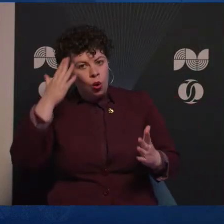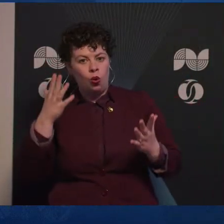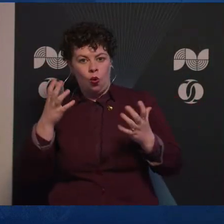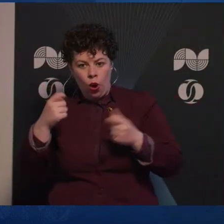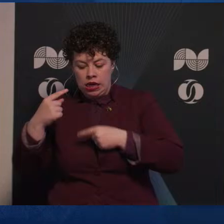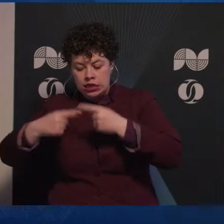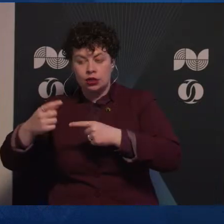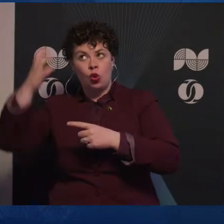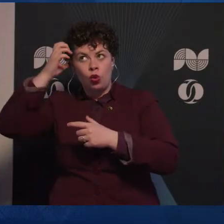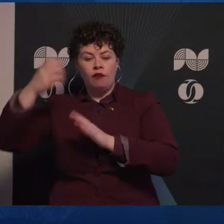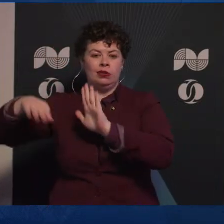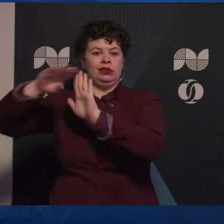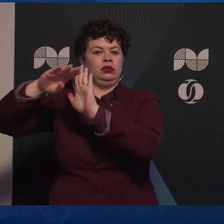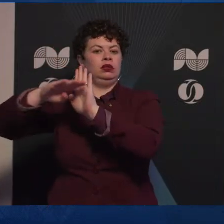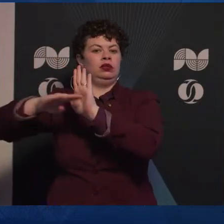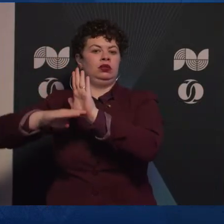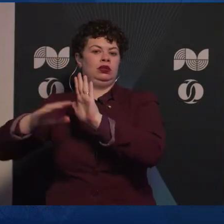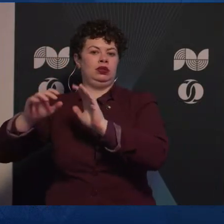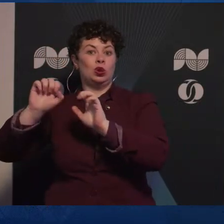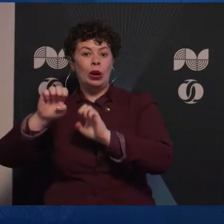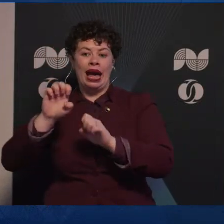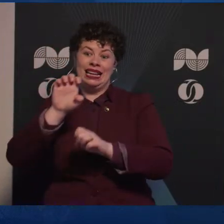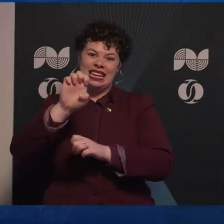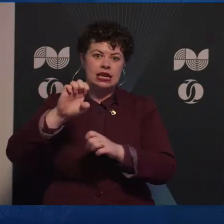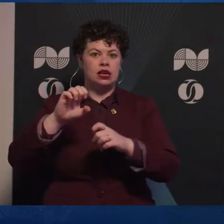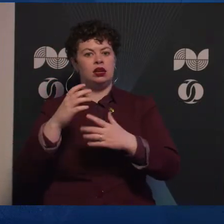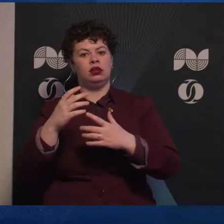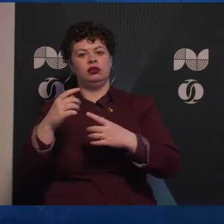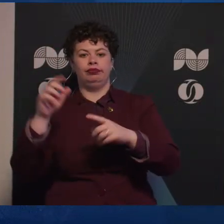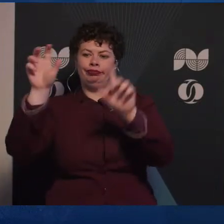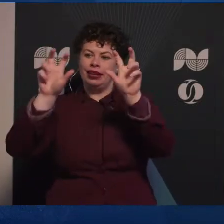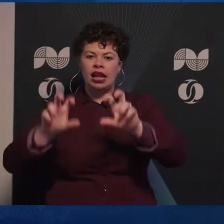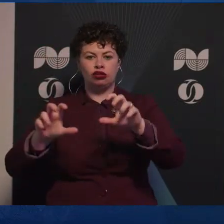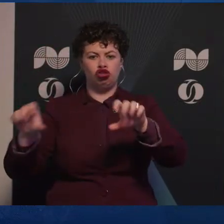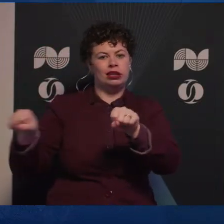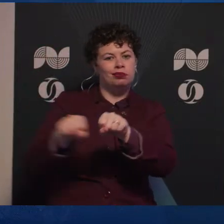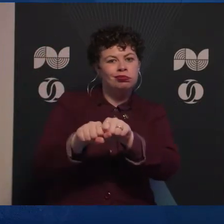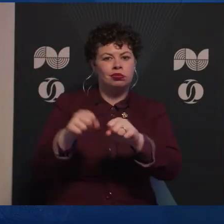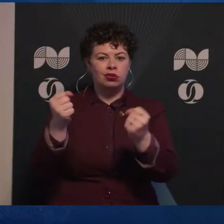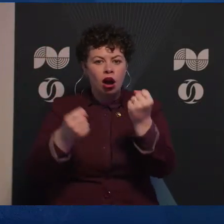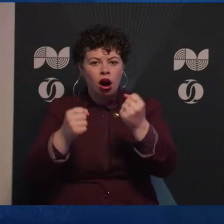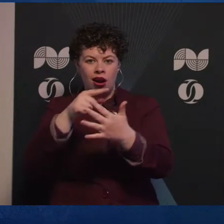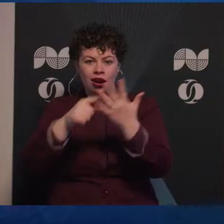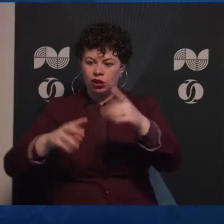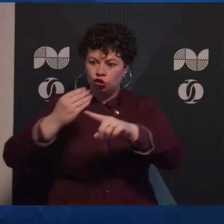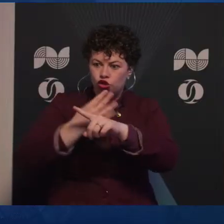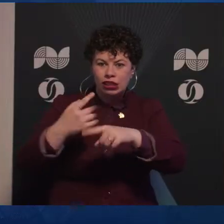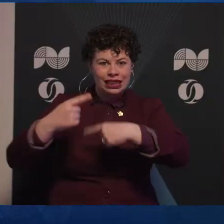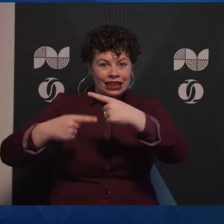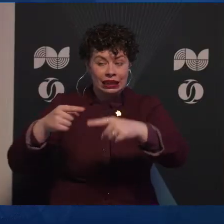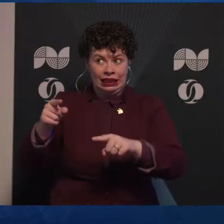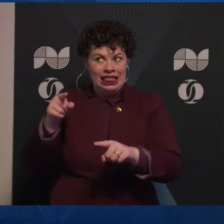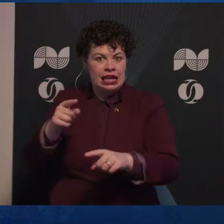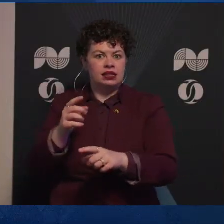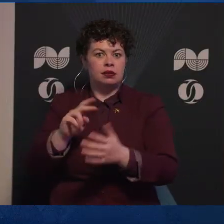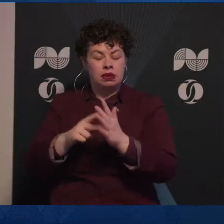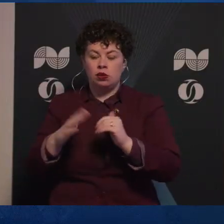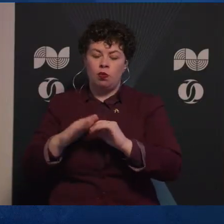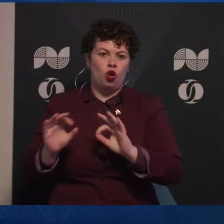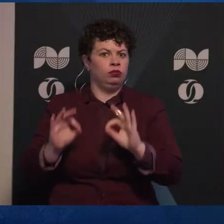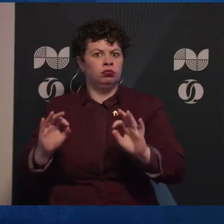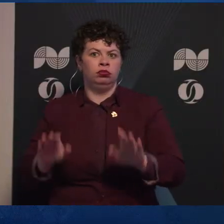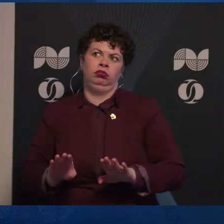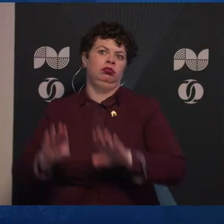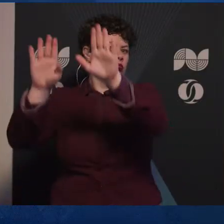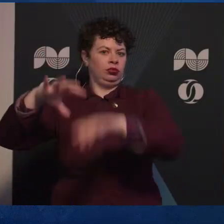important strategic coordination tool for countries. It adds to the toolkit to make your country more effective. But I think